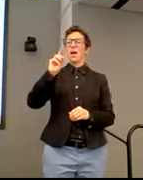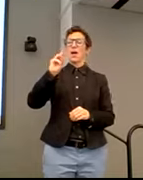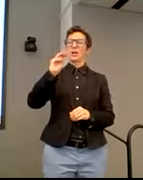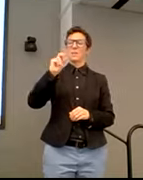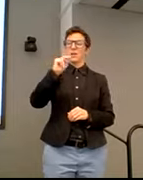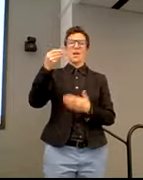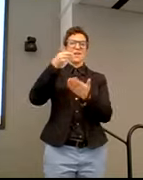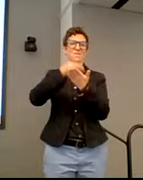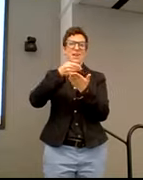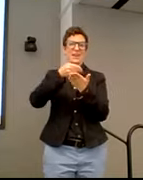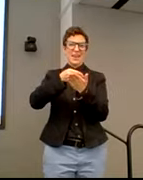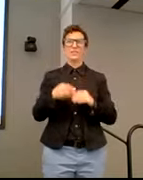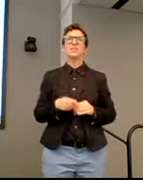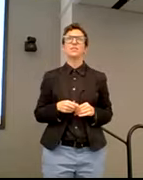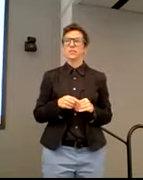Let me make this a little smaller too. Um,